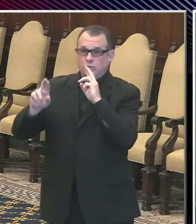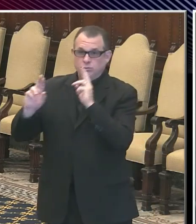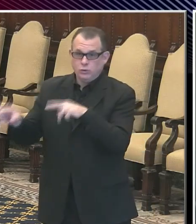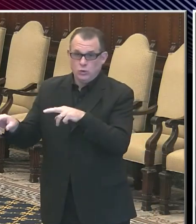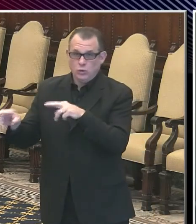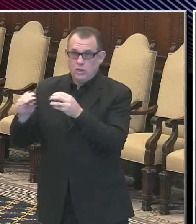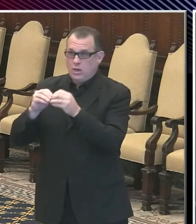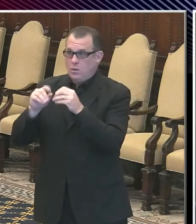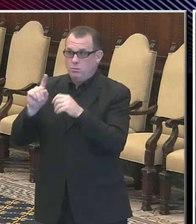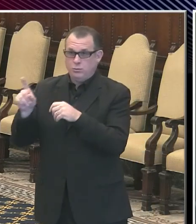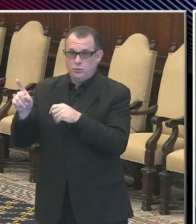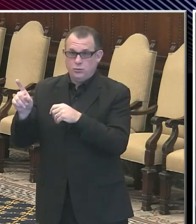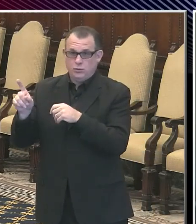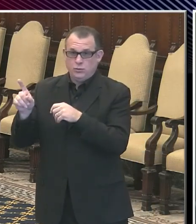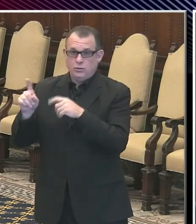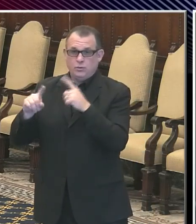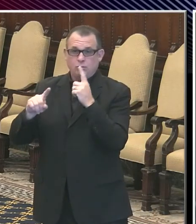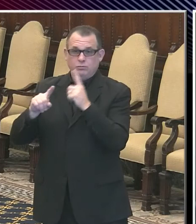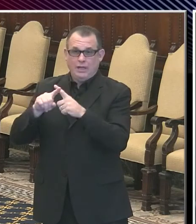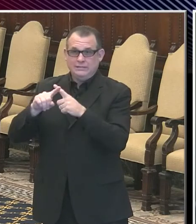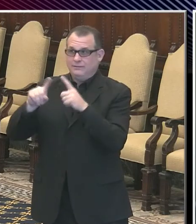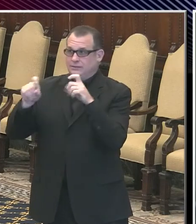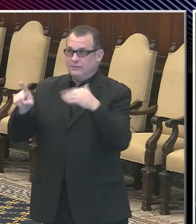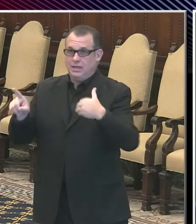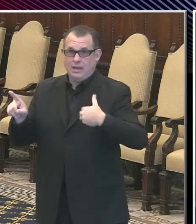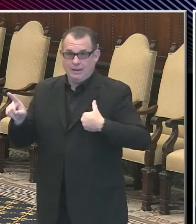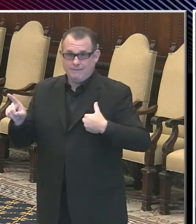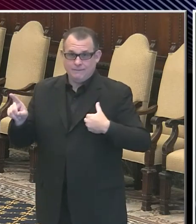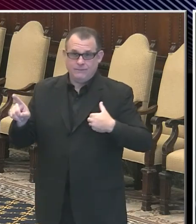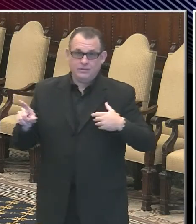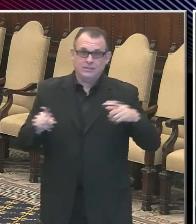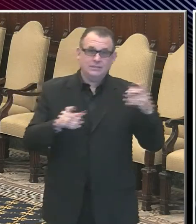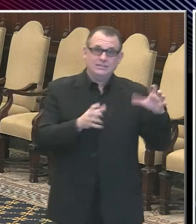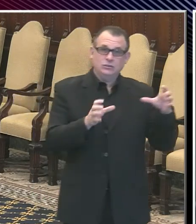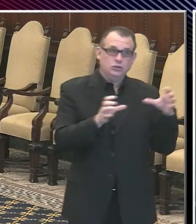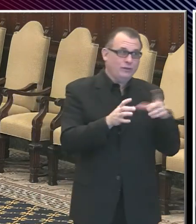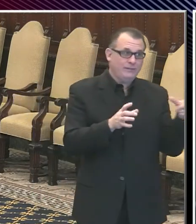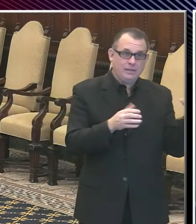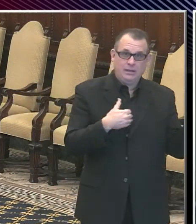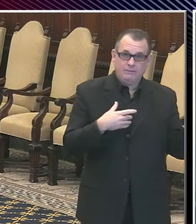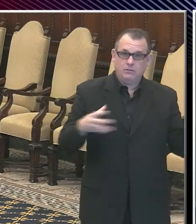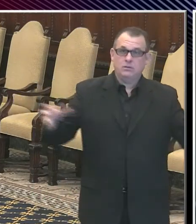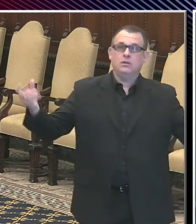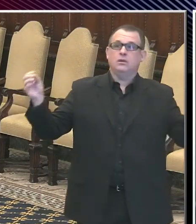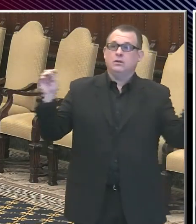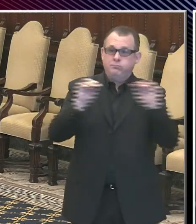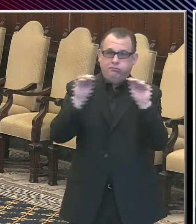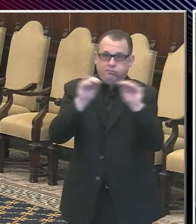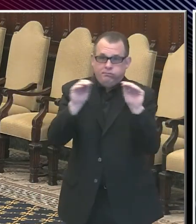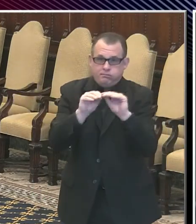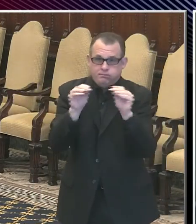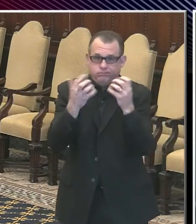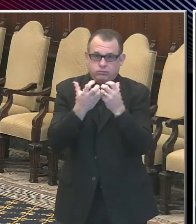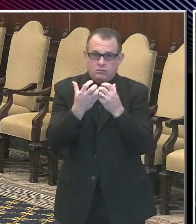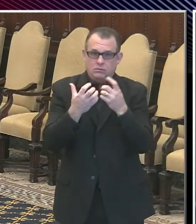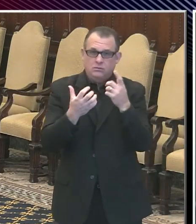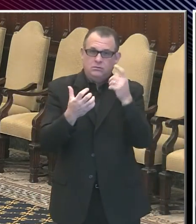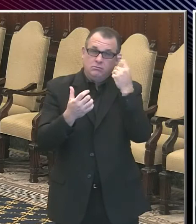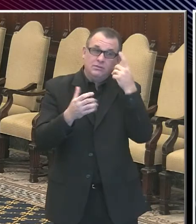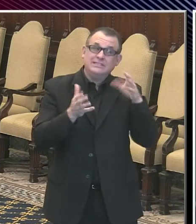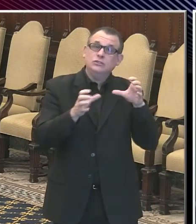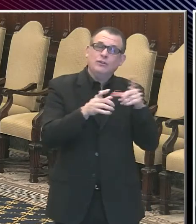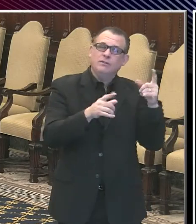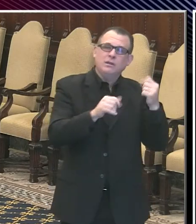the fact that there's a positive test, with our death certificate database. And the death certificate database is somewhat delayed, which is why it's somewhat delayed in getting those